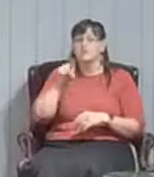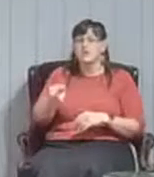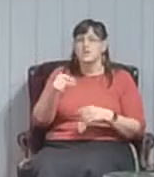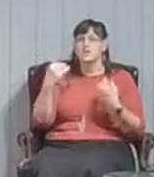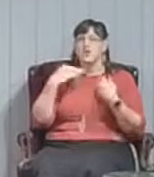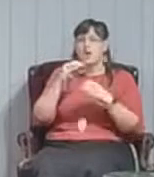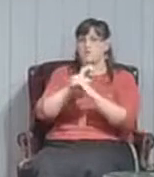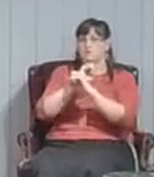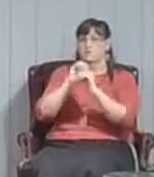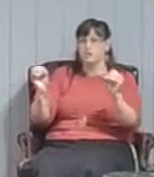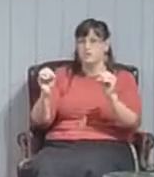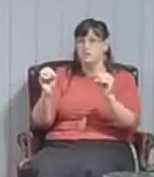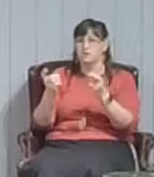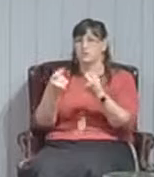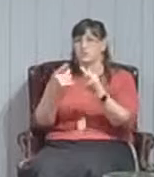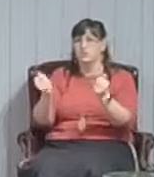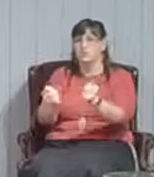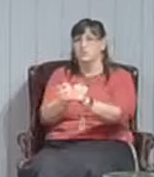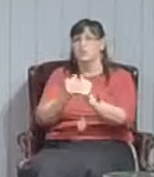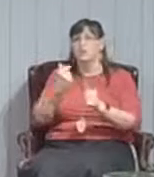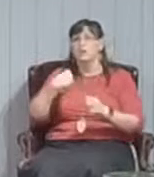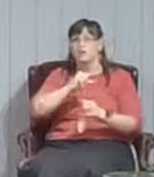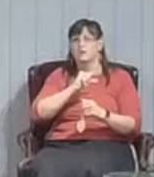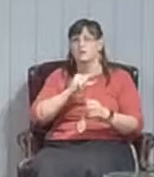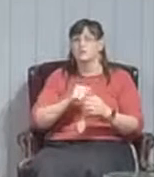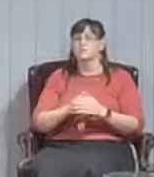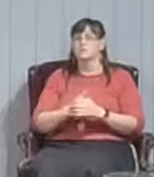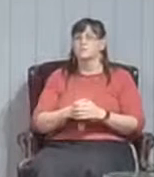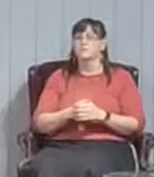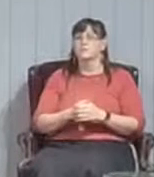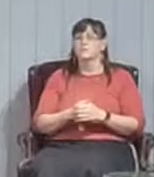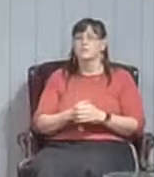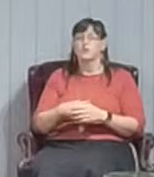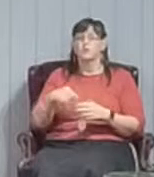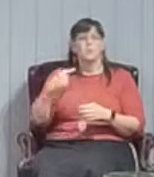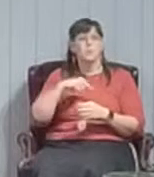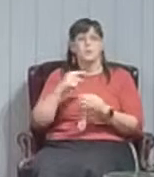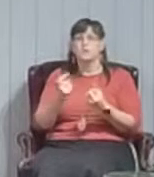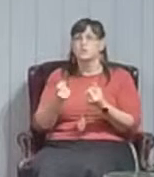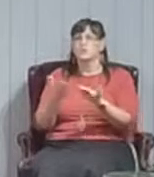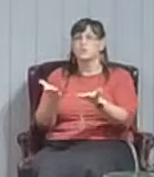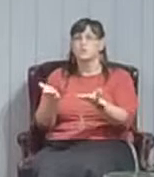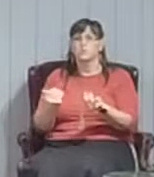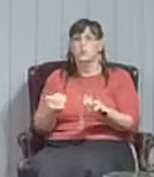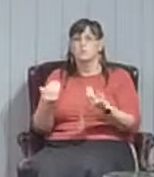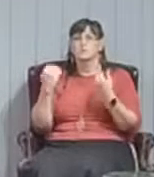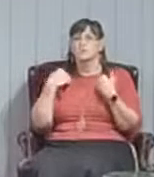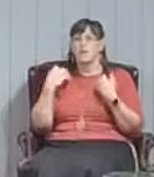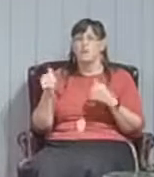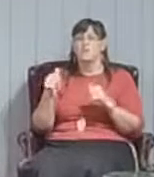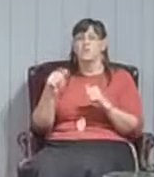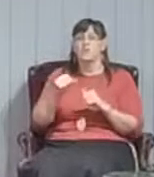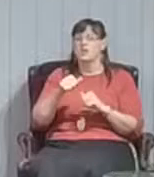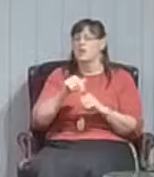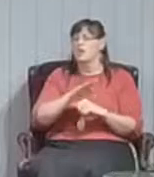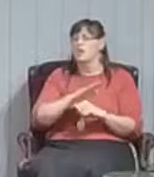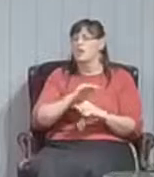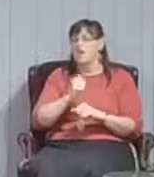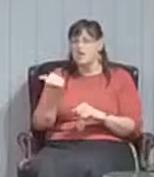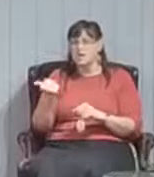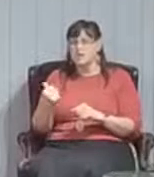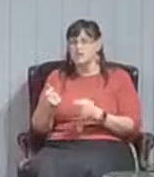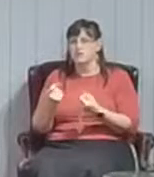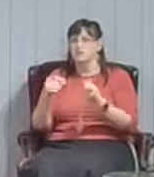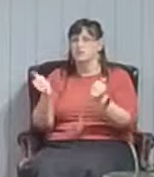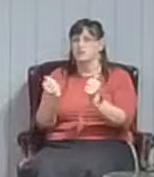do with us. No, we don't want to have anything at all to do with you. And I